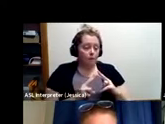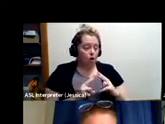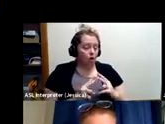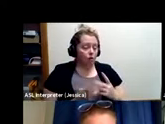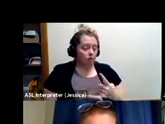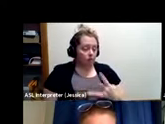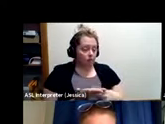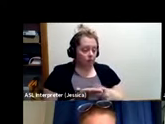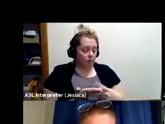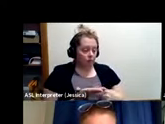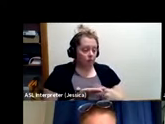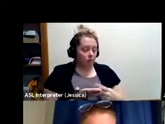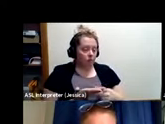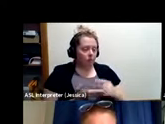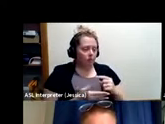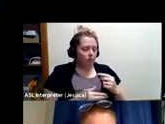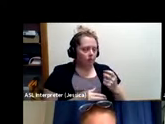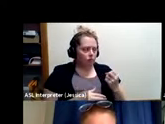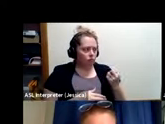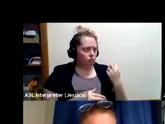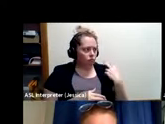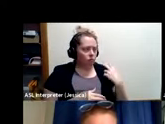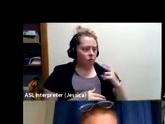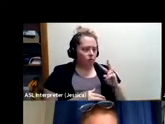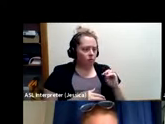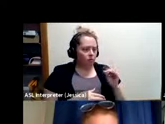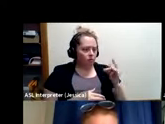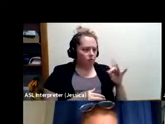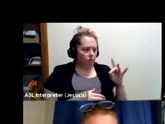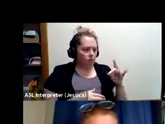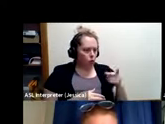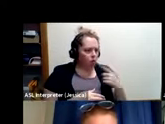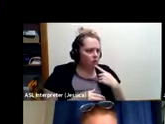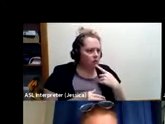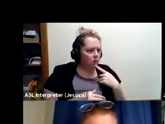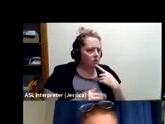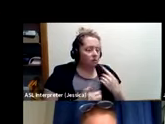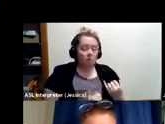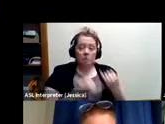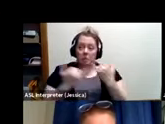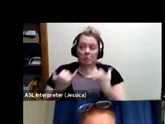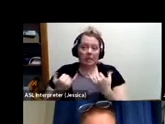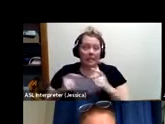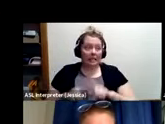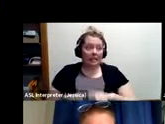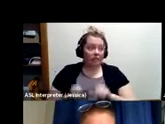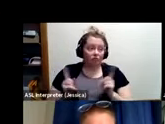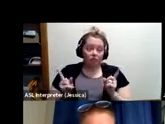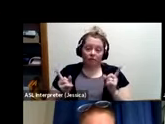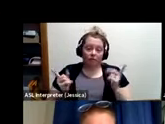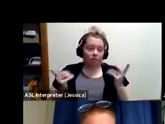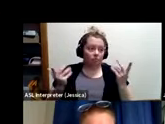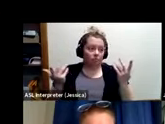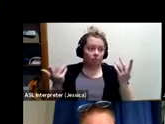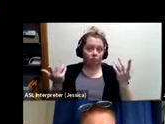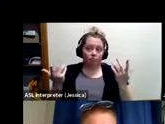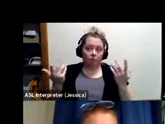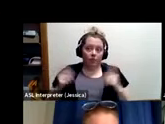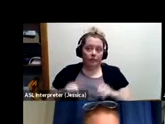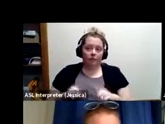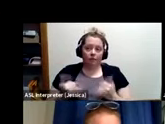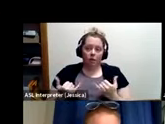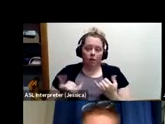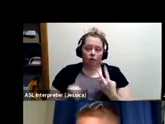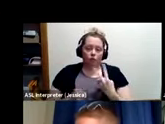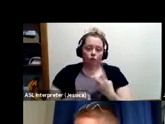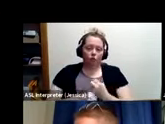experiencing a different way of living or way of identifying or way of presenting. And so really for cis partners, it's as